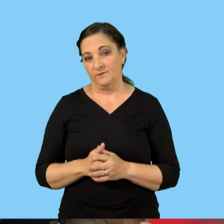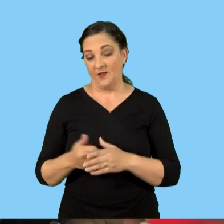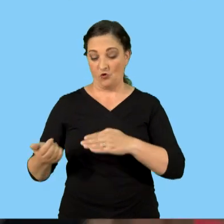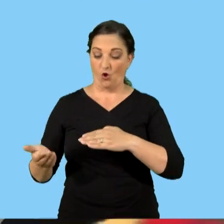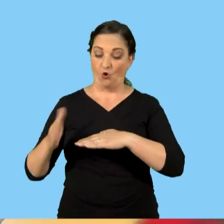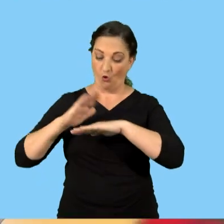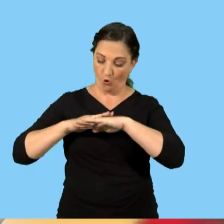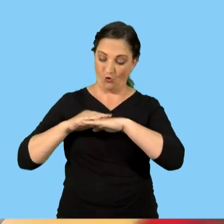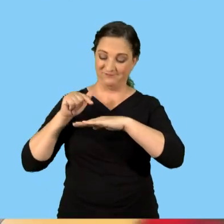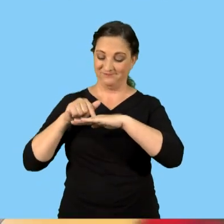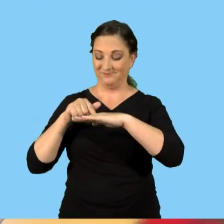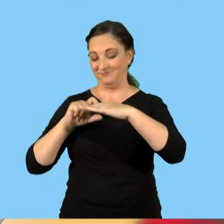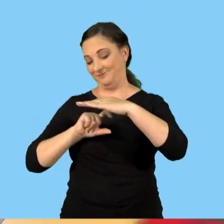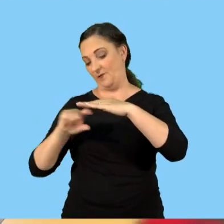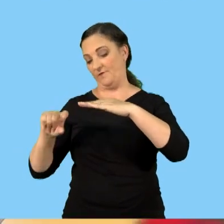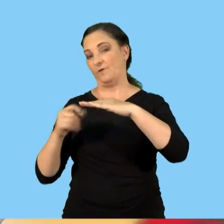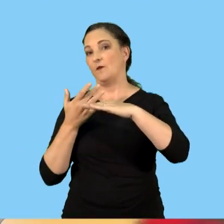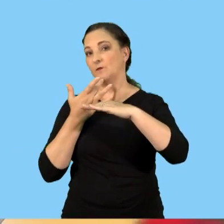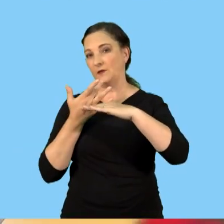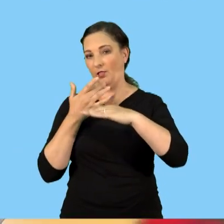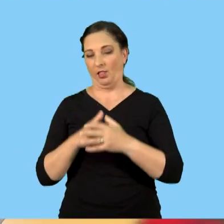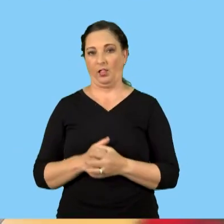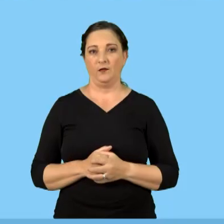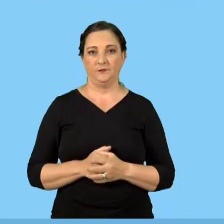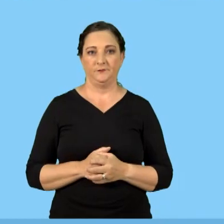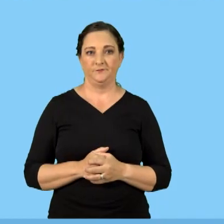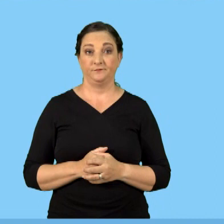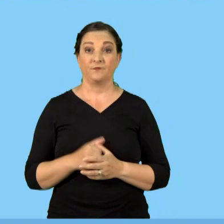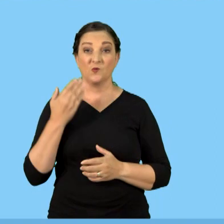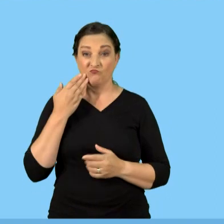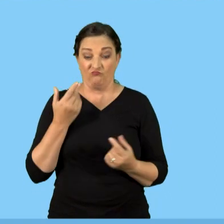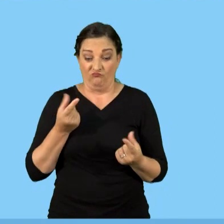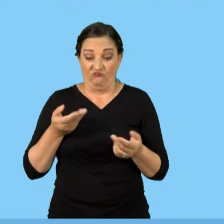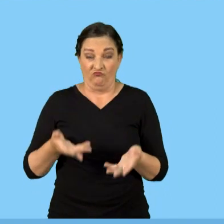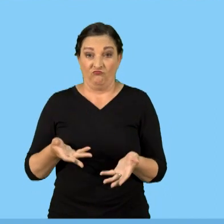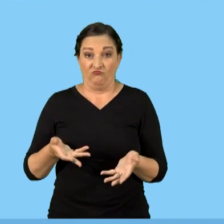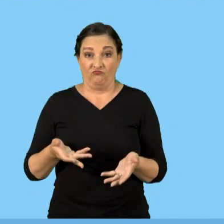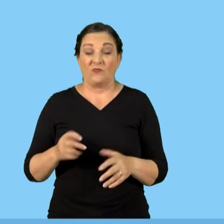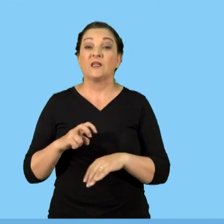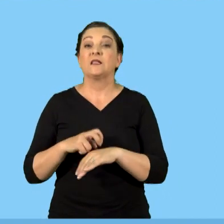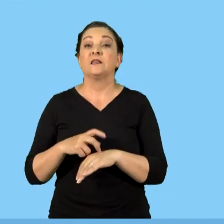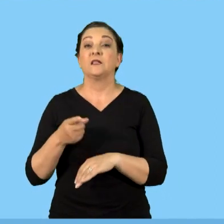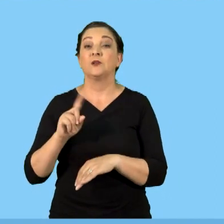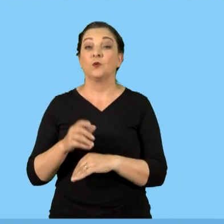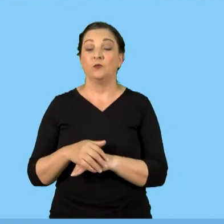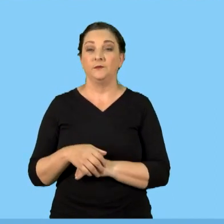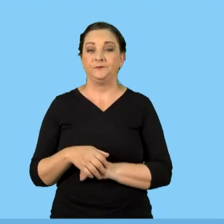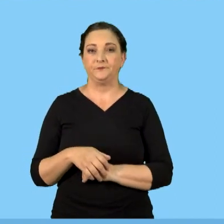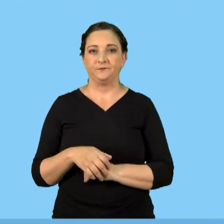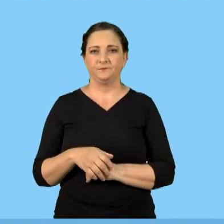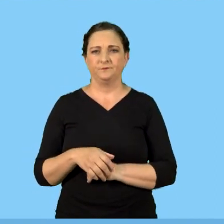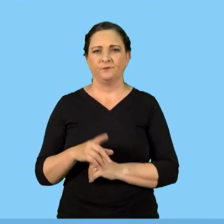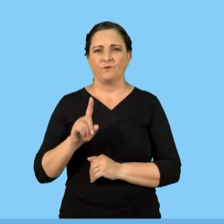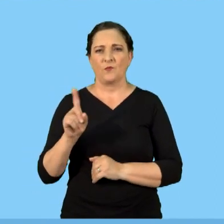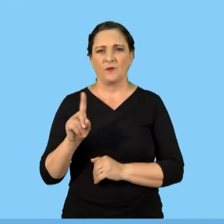interacting with the paint which is on top of the surface of that particular metal. So now, when doing this, we would need a barrier,